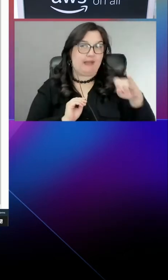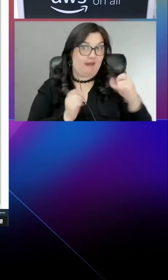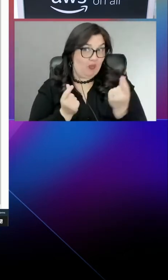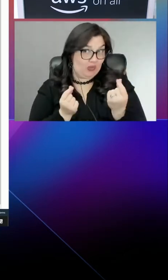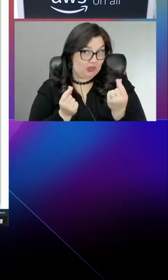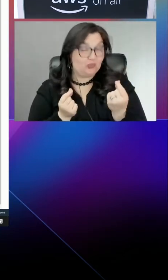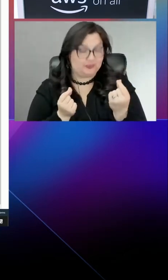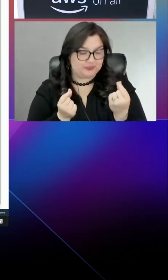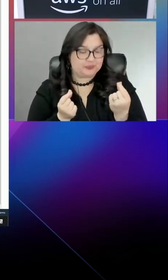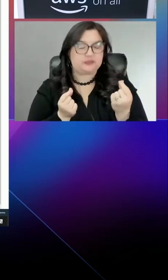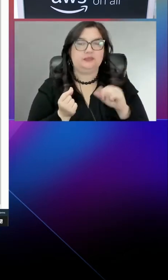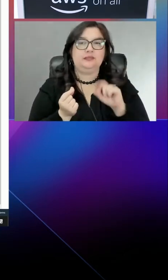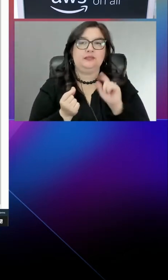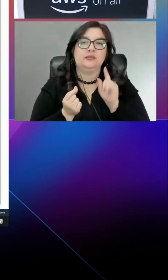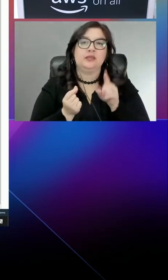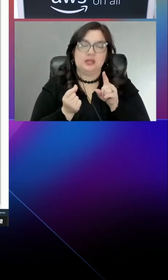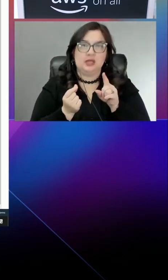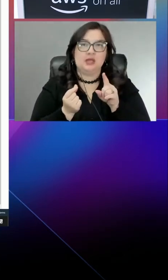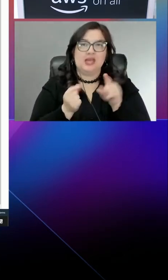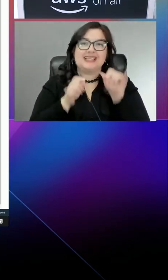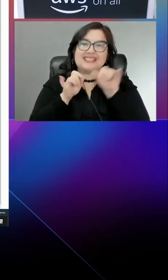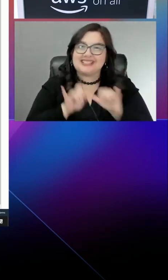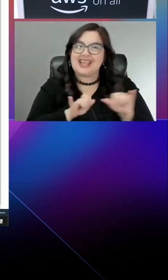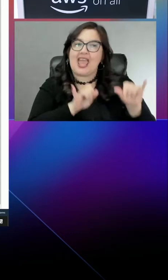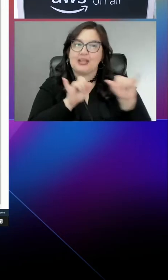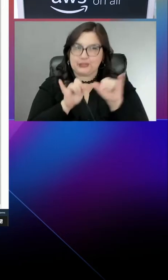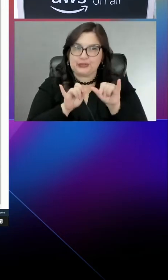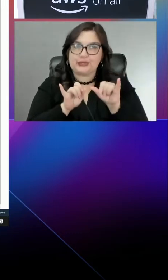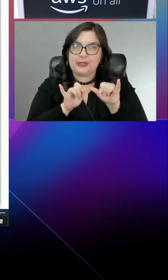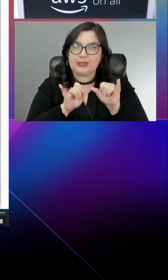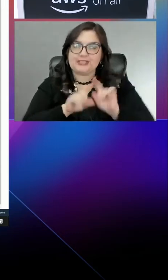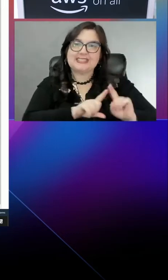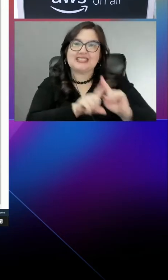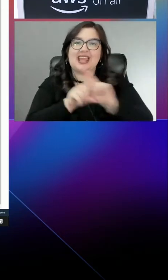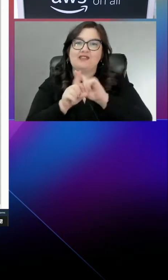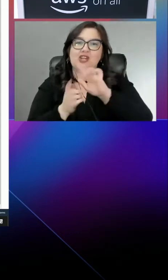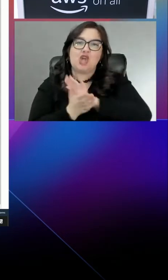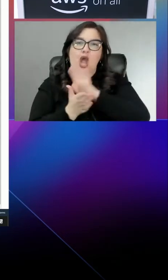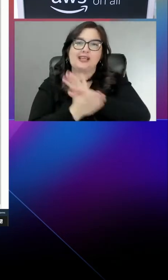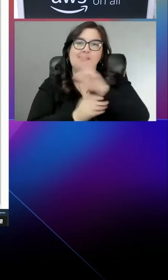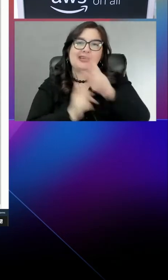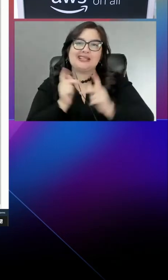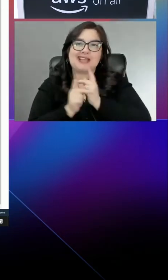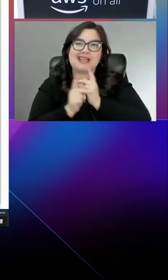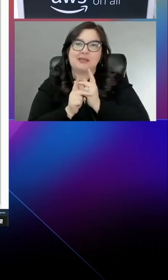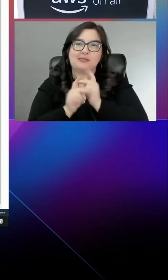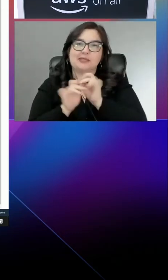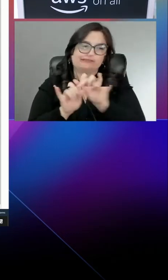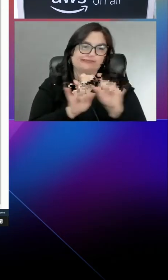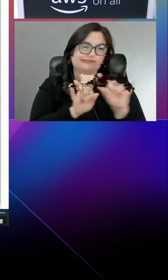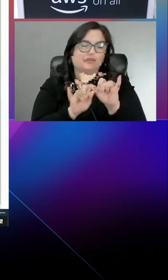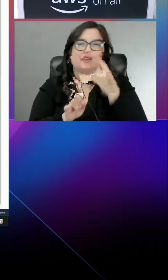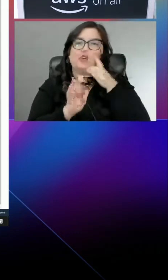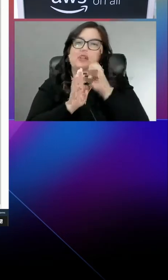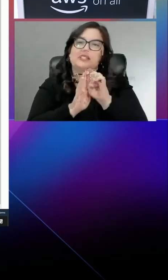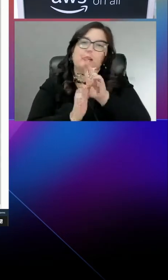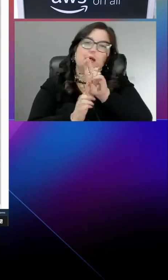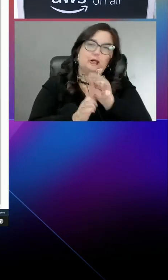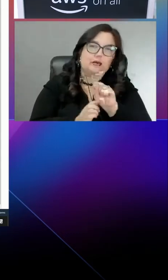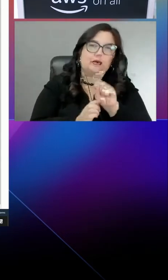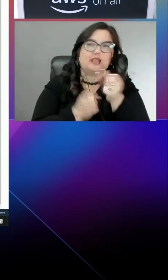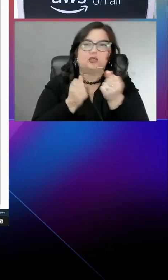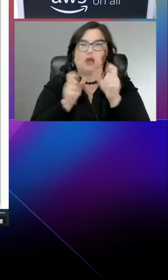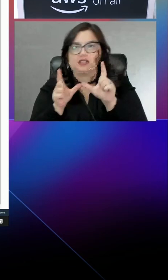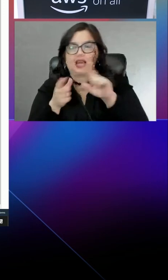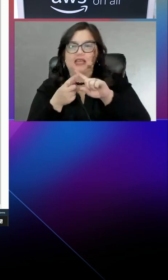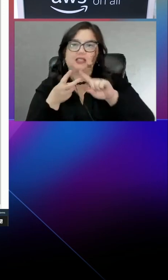it standardizes across different document types. So if you have like a US driver's license and you have a passport, you will see